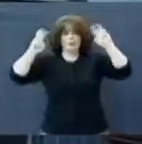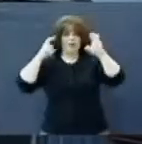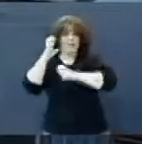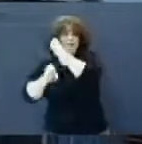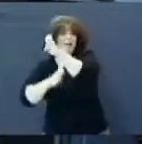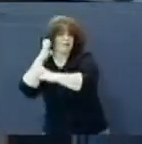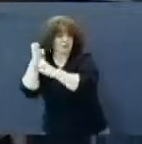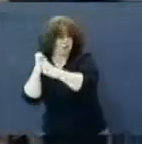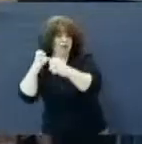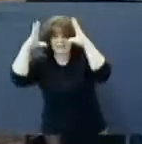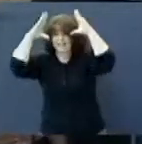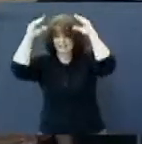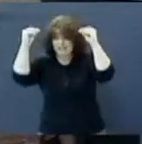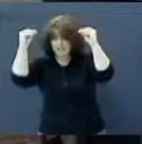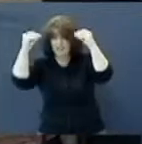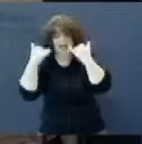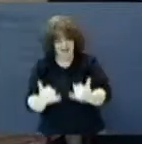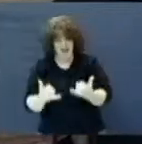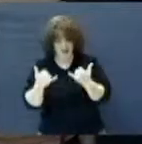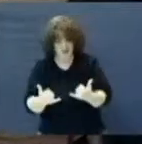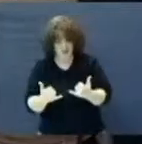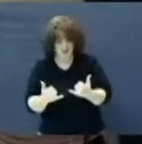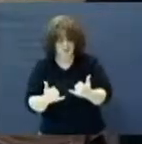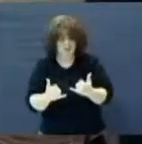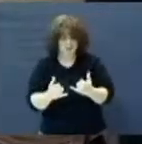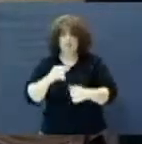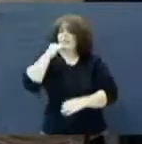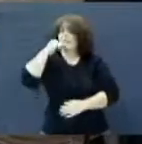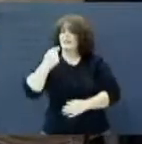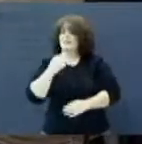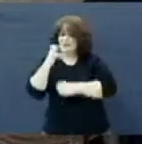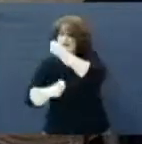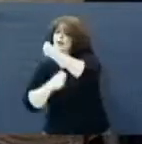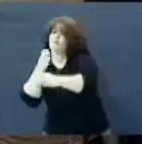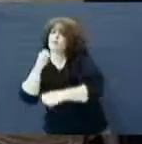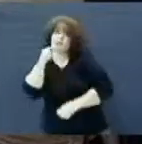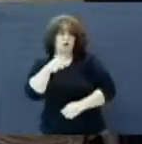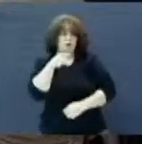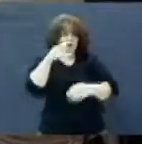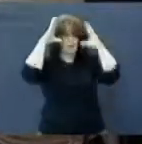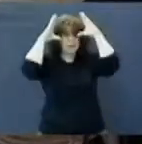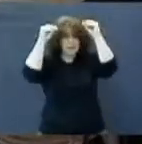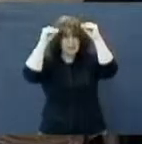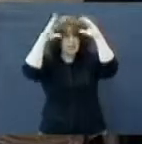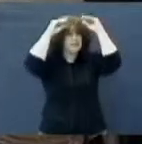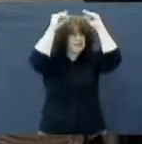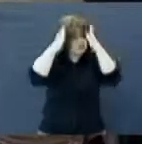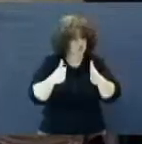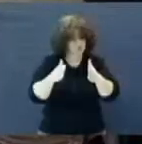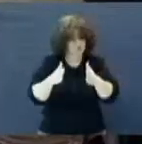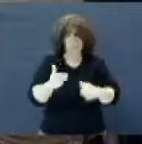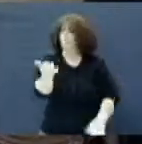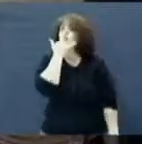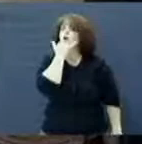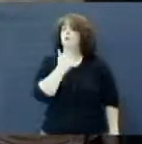you school teachers, get with me, they say that the evolution you're teaching in school right now is obsolete.